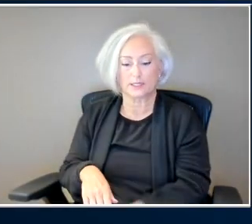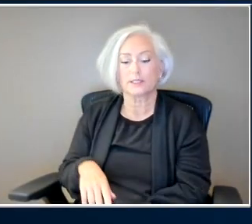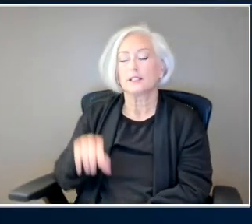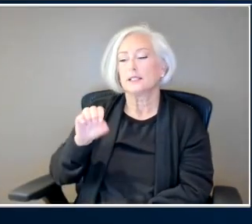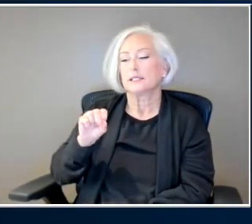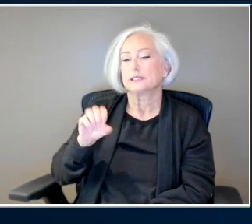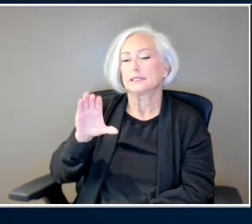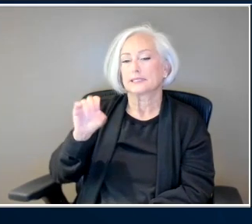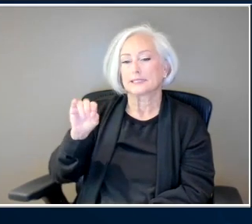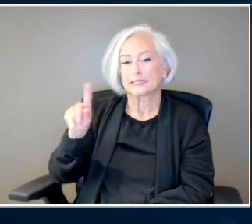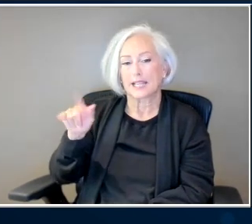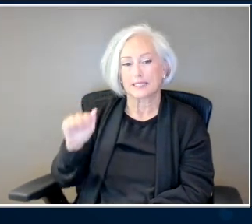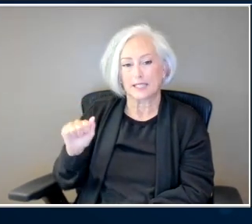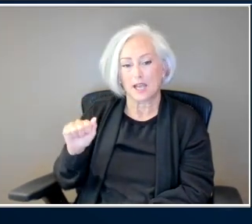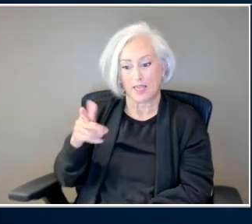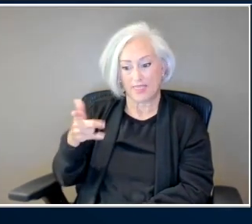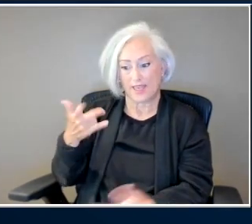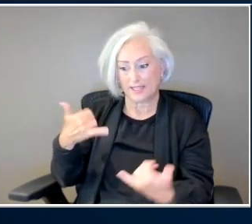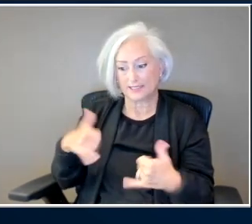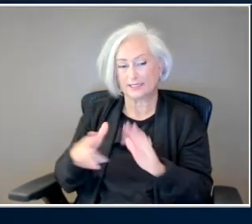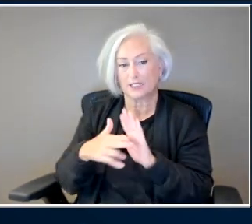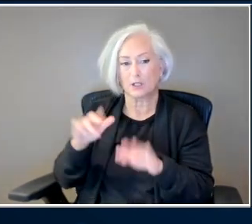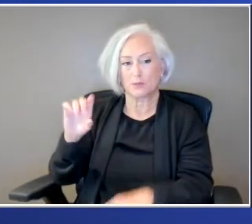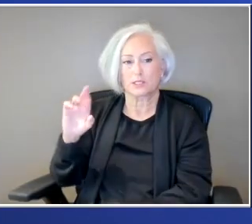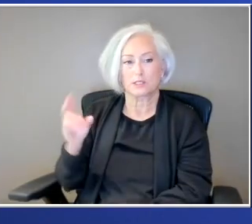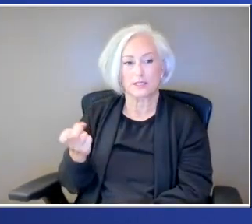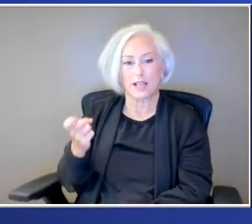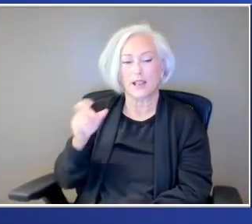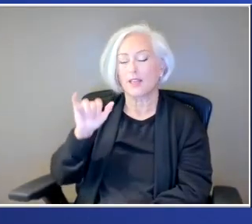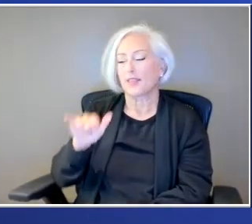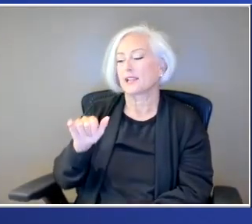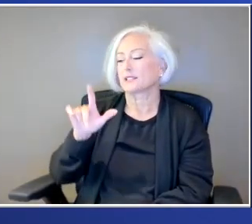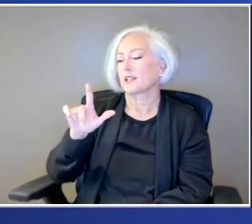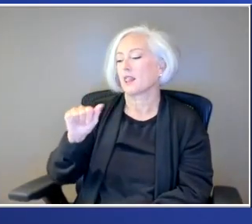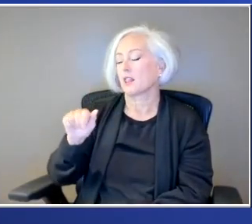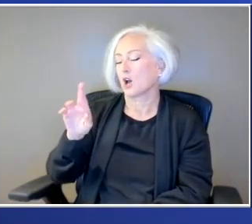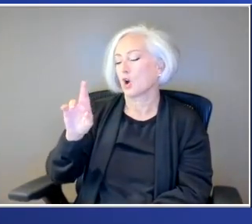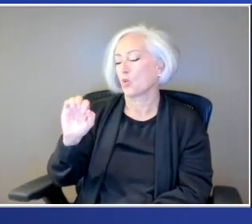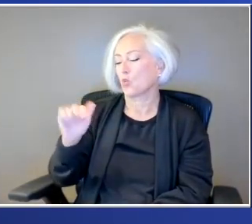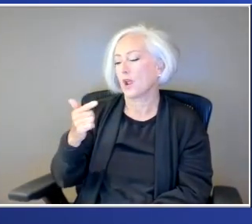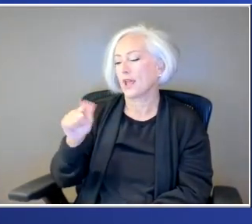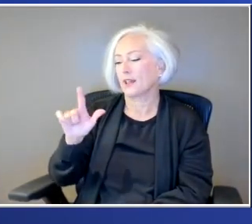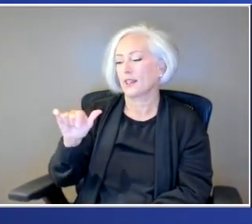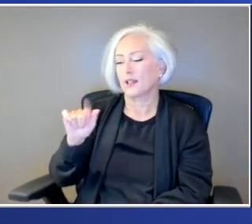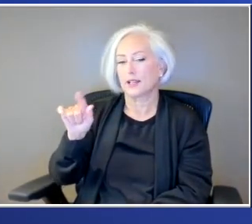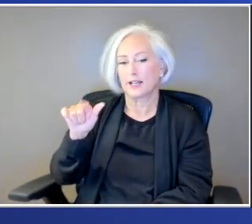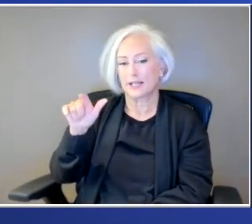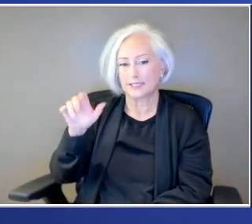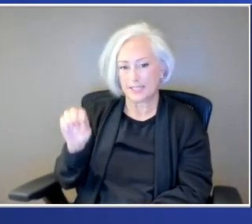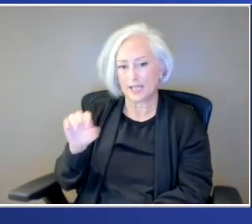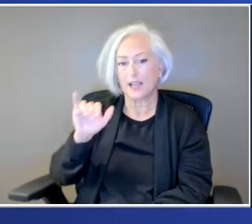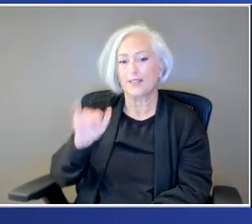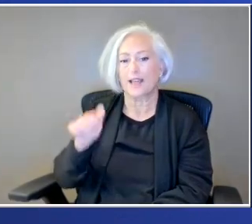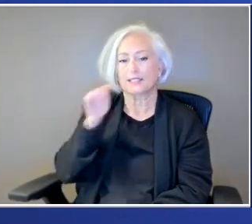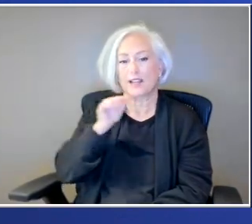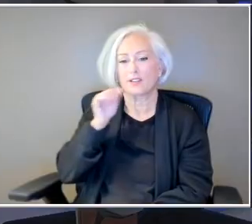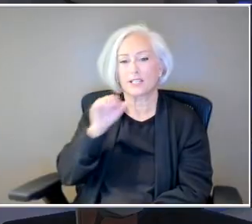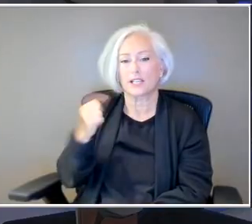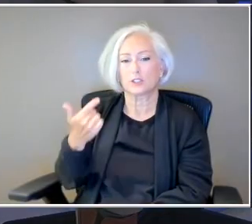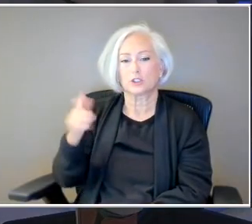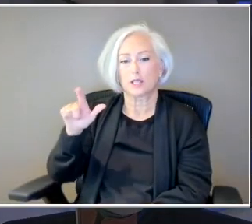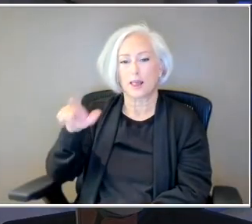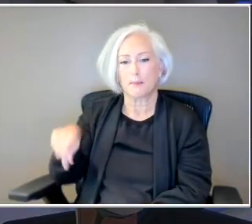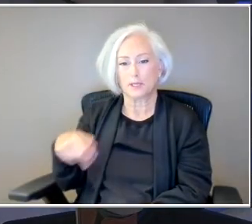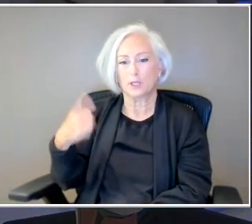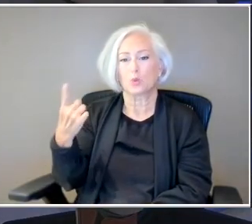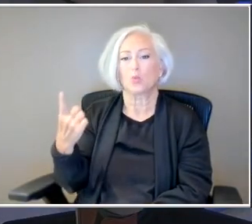prescribed? Saxenda is liraglutide, and it is still prescribed. It's a daily GLP-1 receptor. And that's the one, Cynthia, you were on originally.